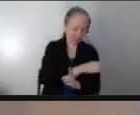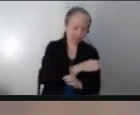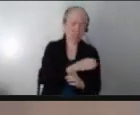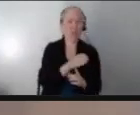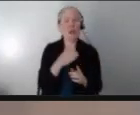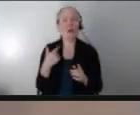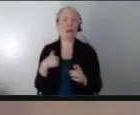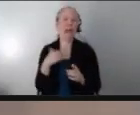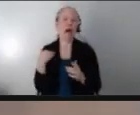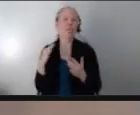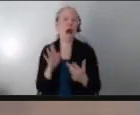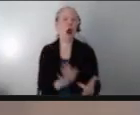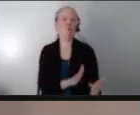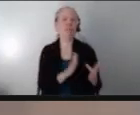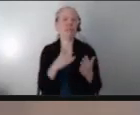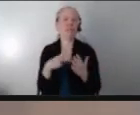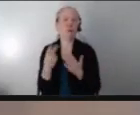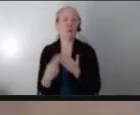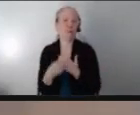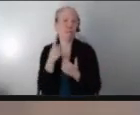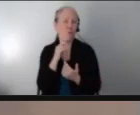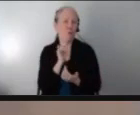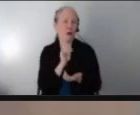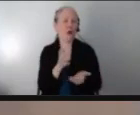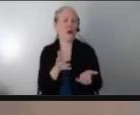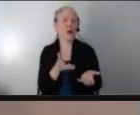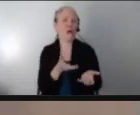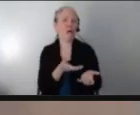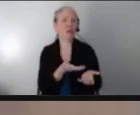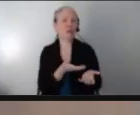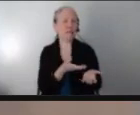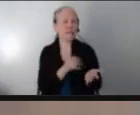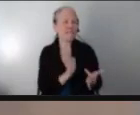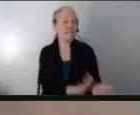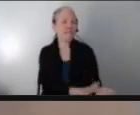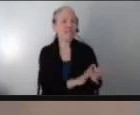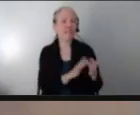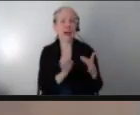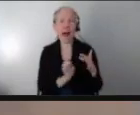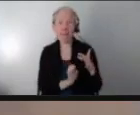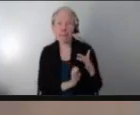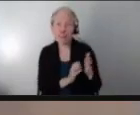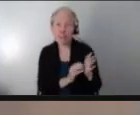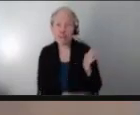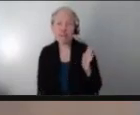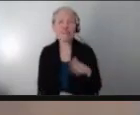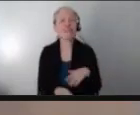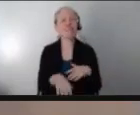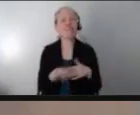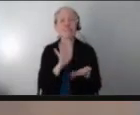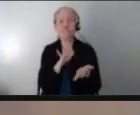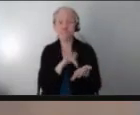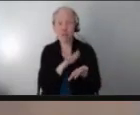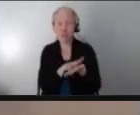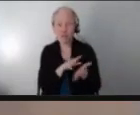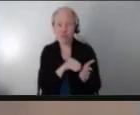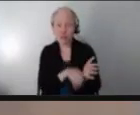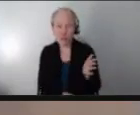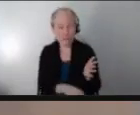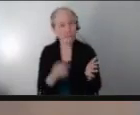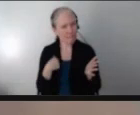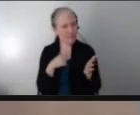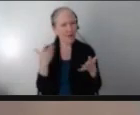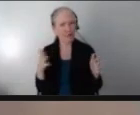our outreach, where we're talking with elementary and middle school students. That's where we really, especially